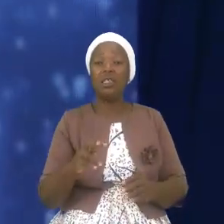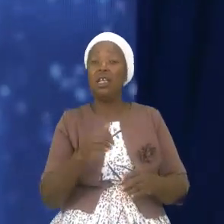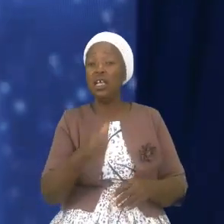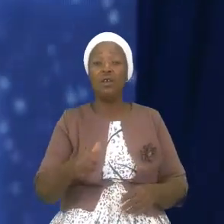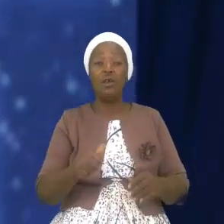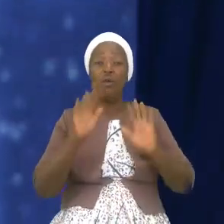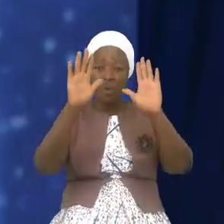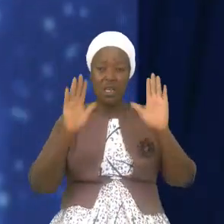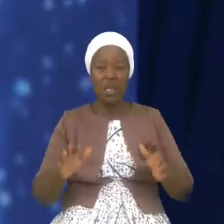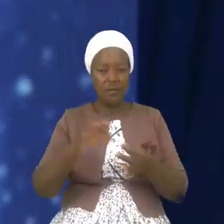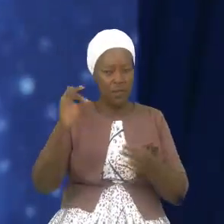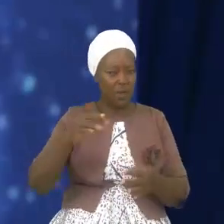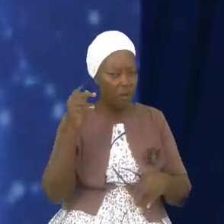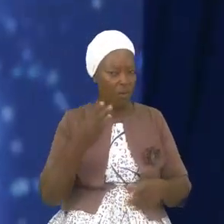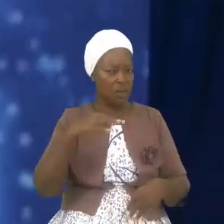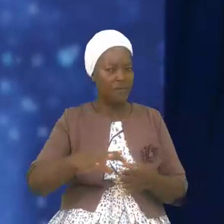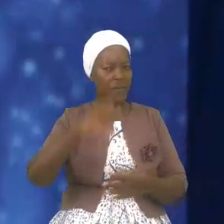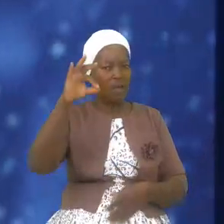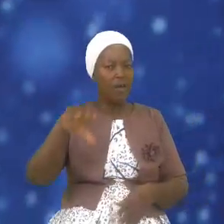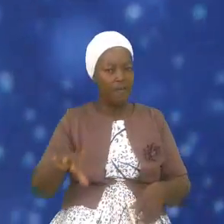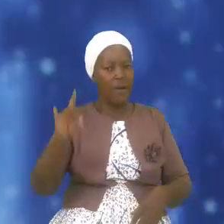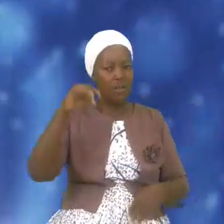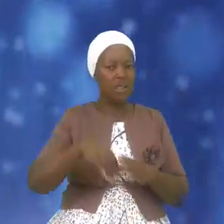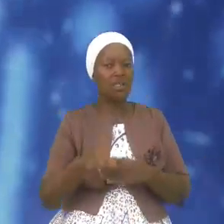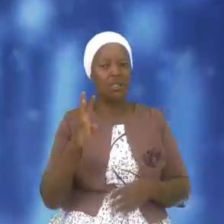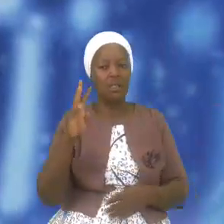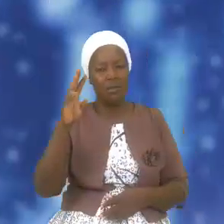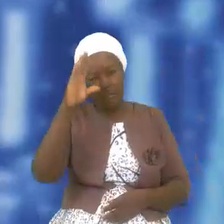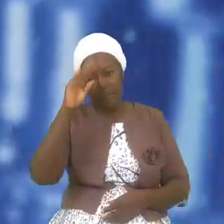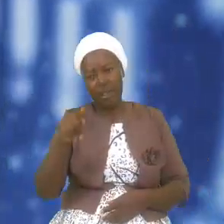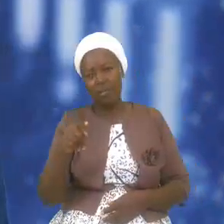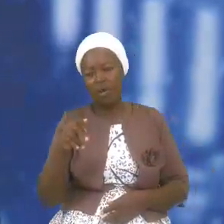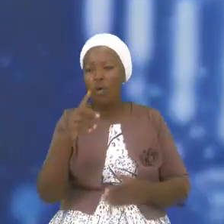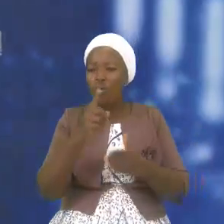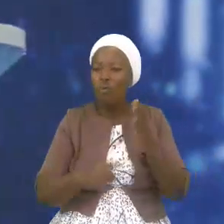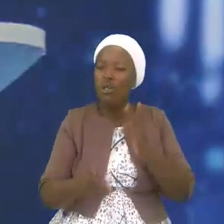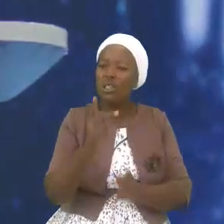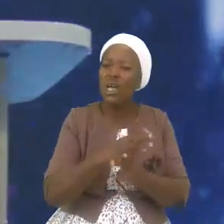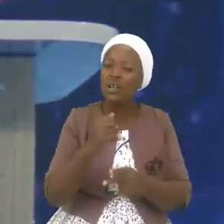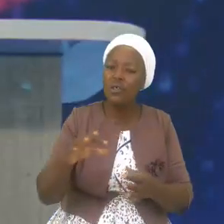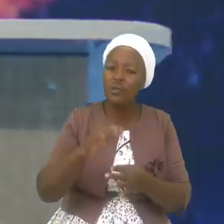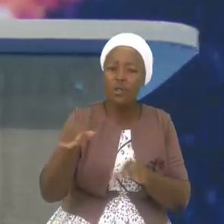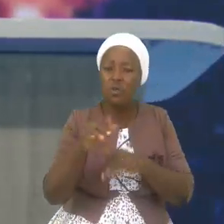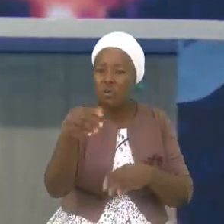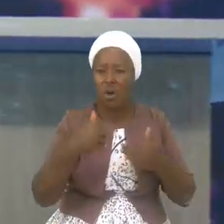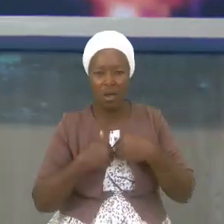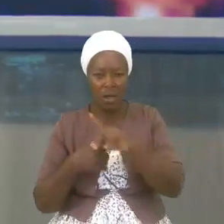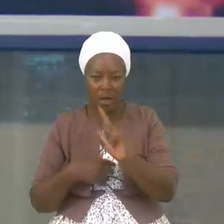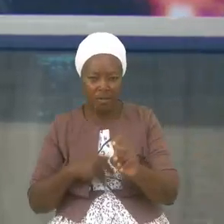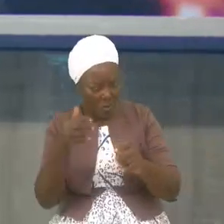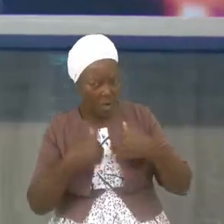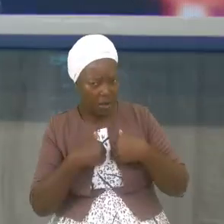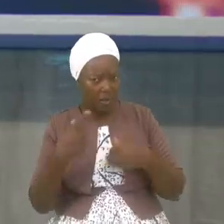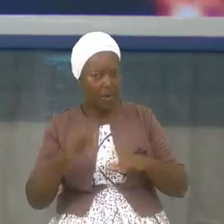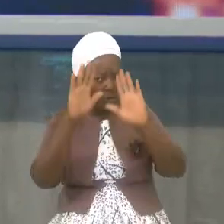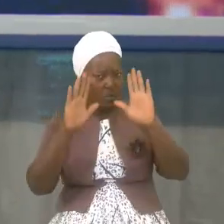spirit do you have? Do you have the excellent spirit that says, that does excellent